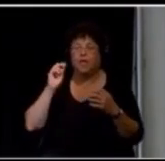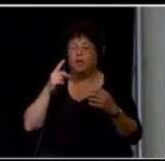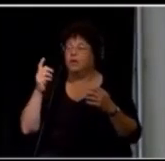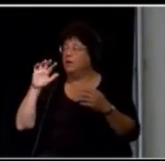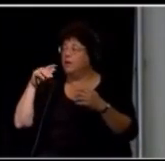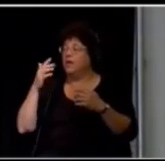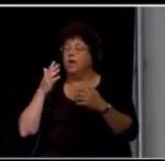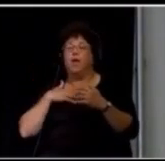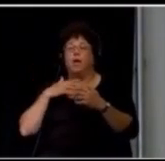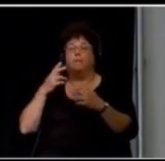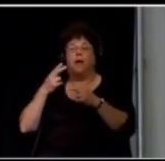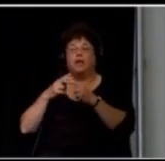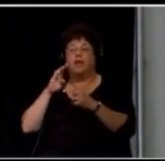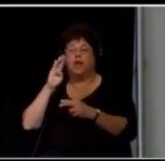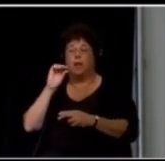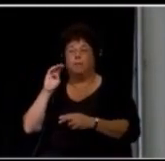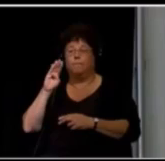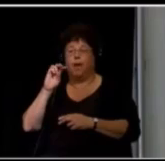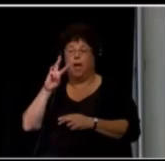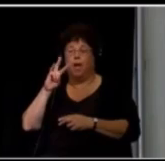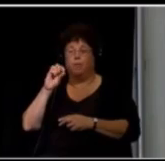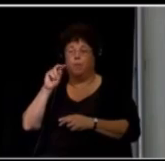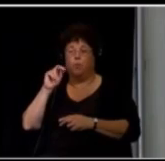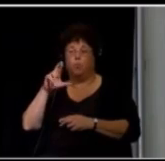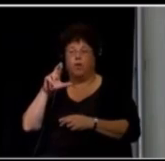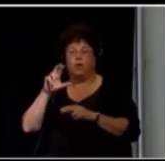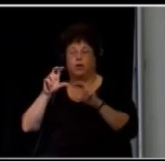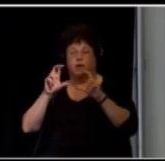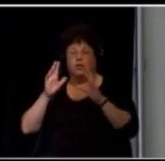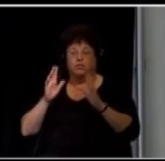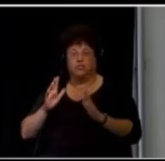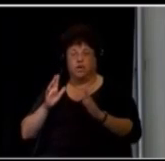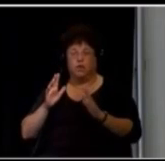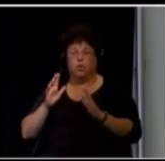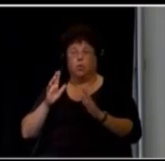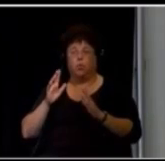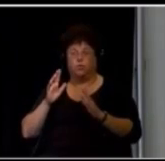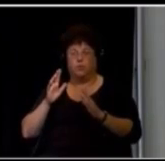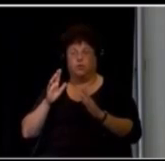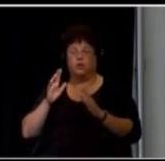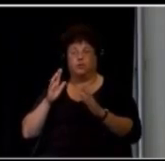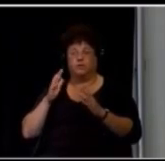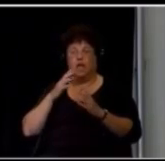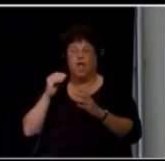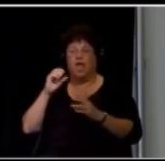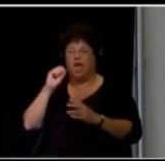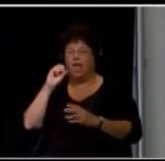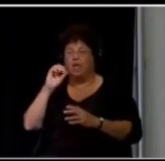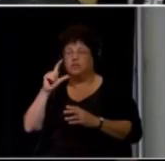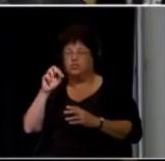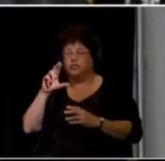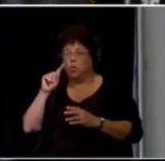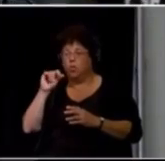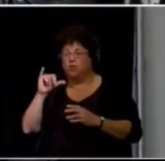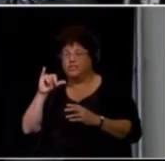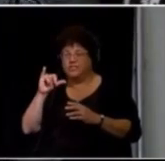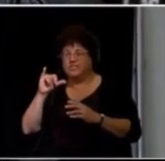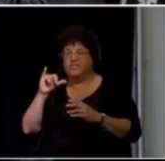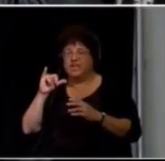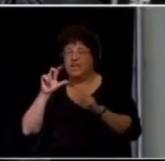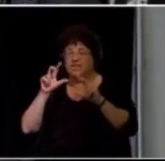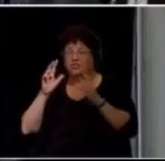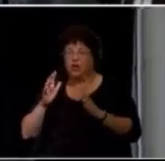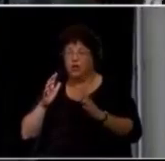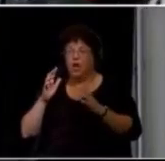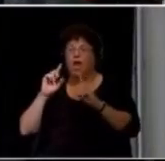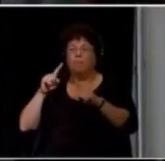Hi, my name is Bob Wiener. I'm a Tesla stockholder, also a Solar City stockholder, and going for the trifecta. My question, I hope